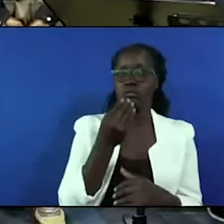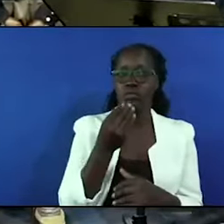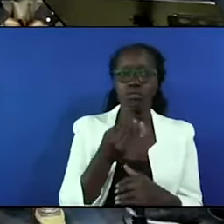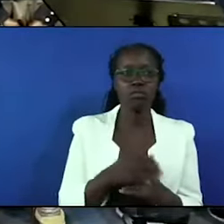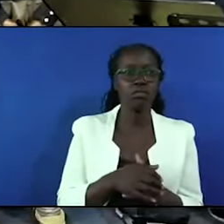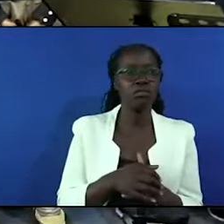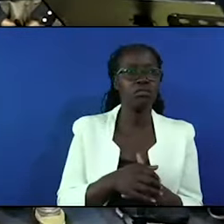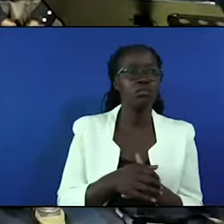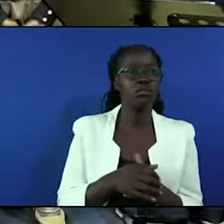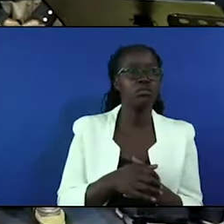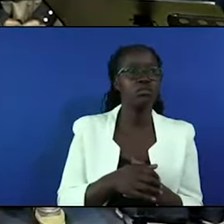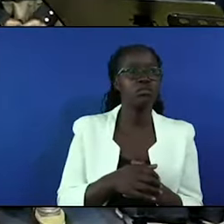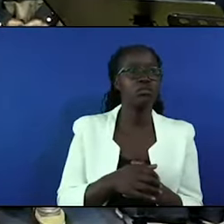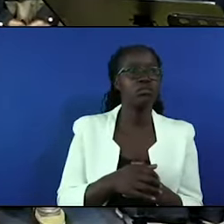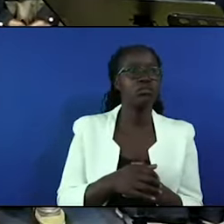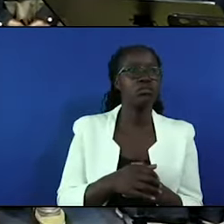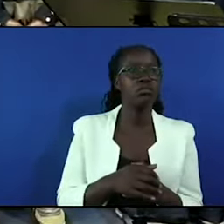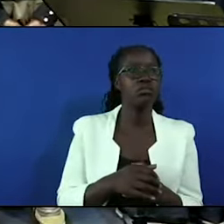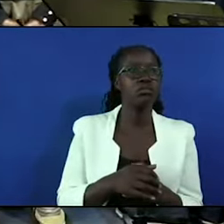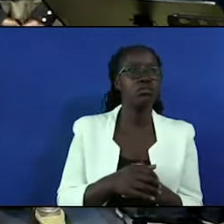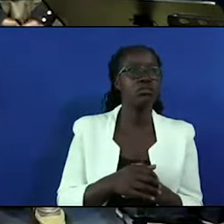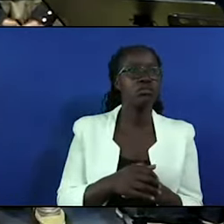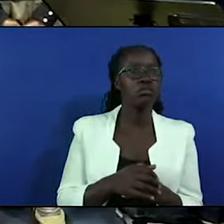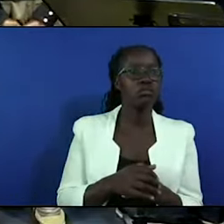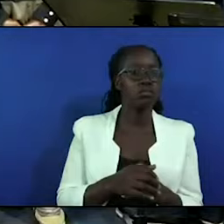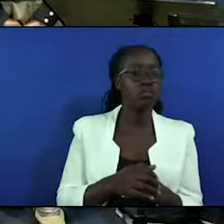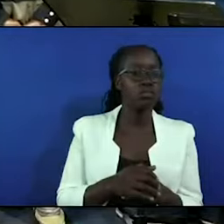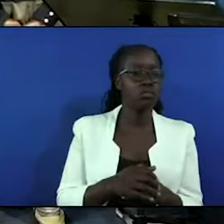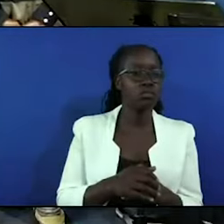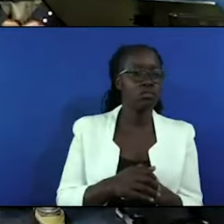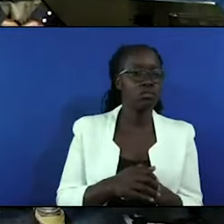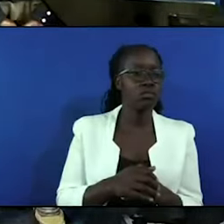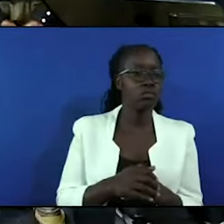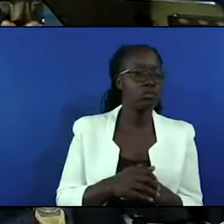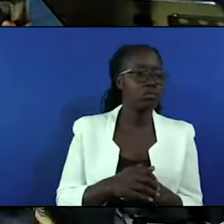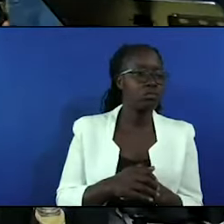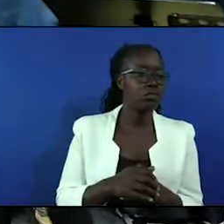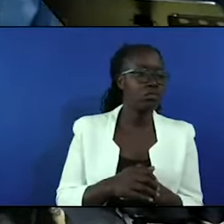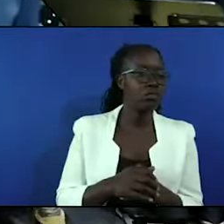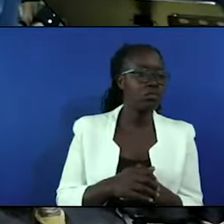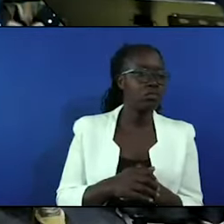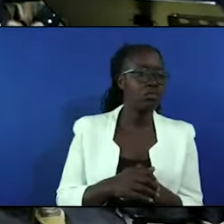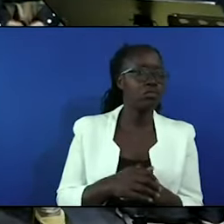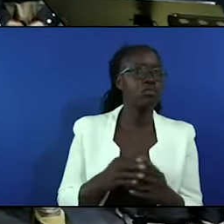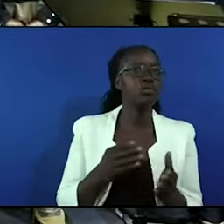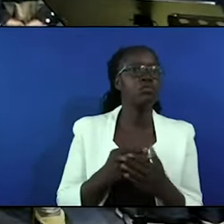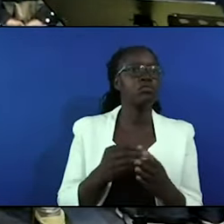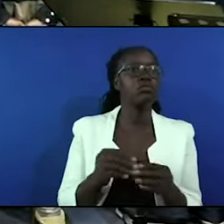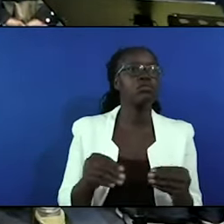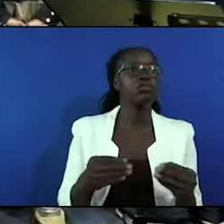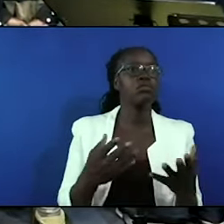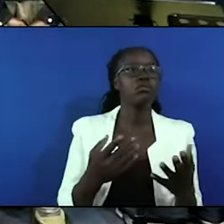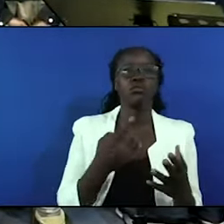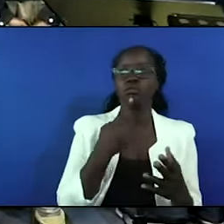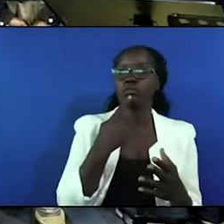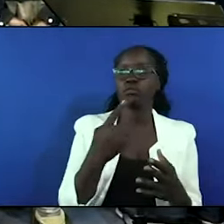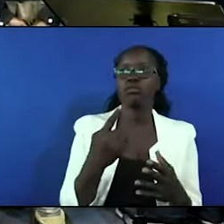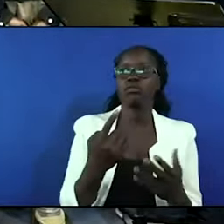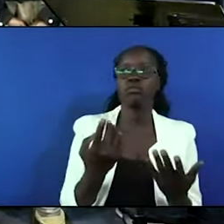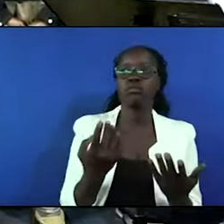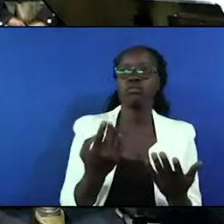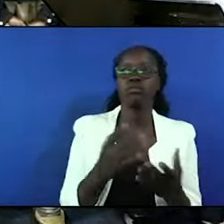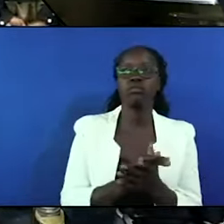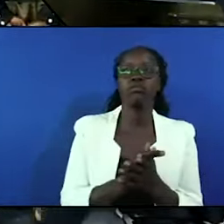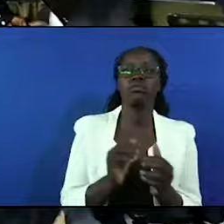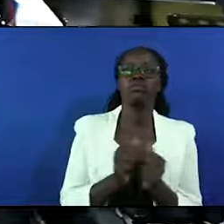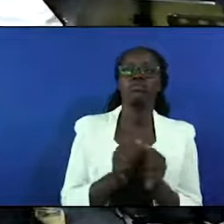last meal. So you cannot say you don't have a job. That's why you don't give. Even when I give you 100 shillings,